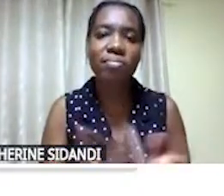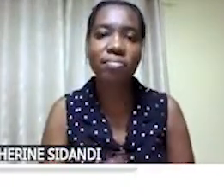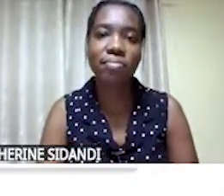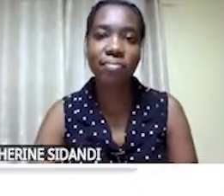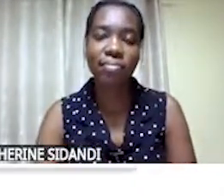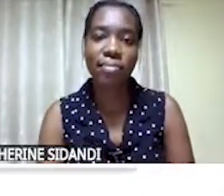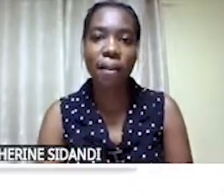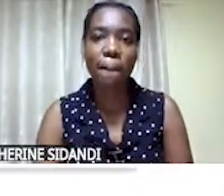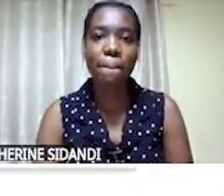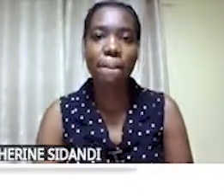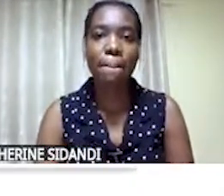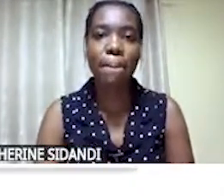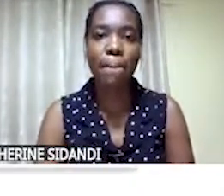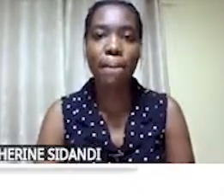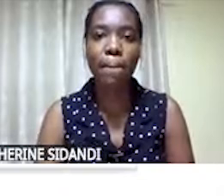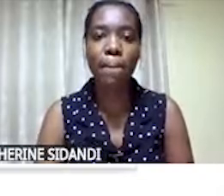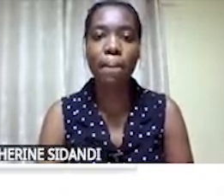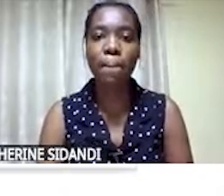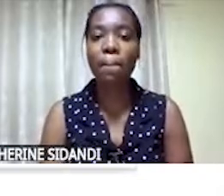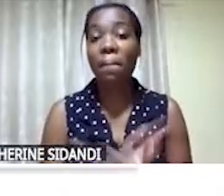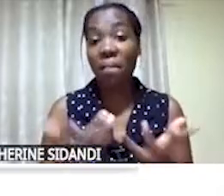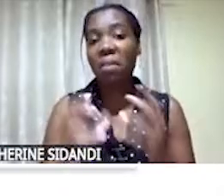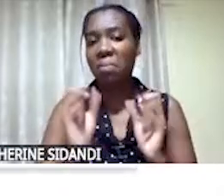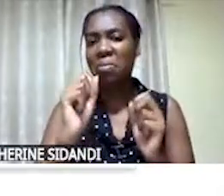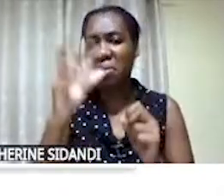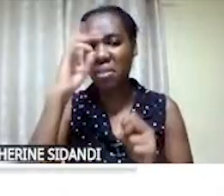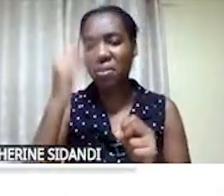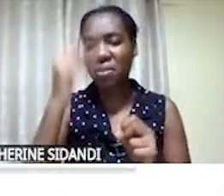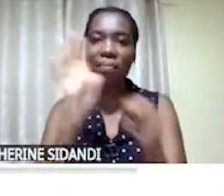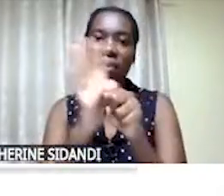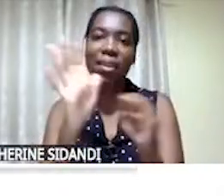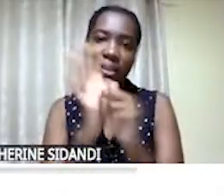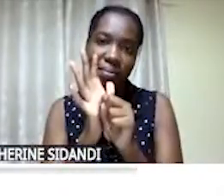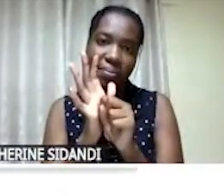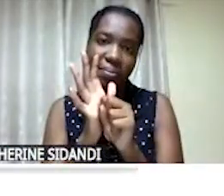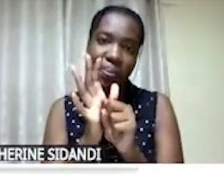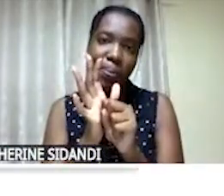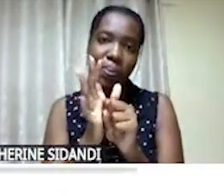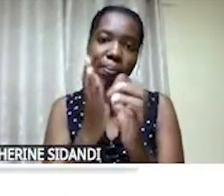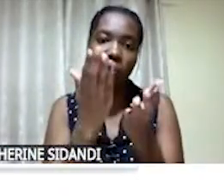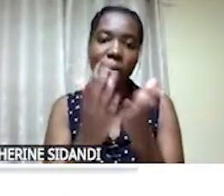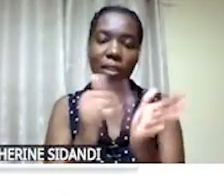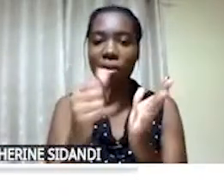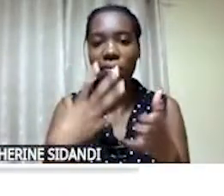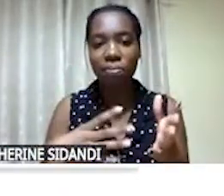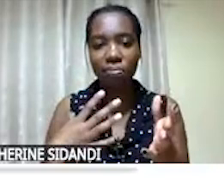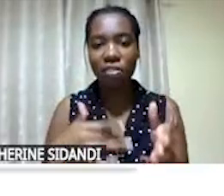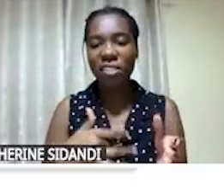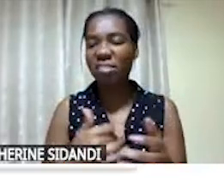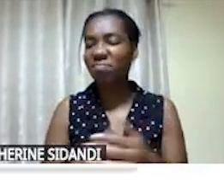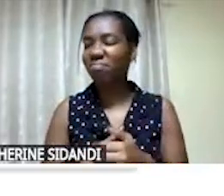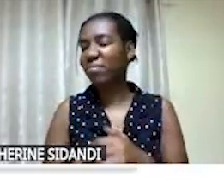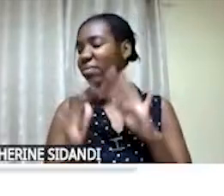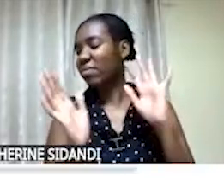Well, there could be a lot of reasons, yeah. Maybe some, once they walk out, they just don't want to do it